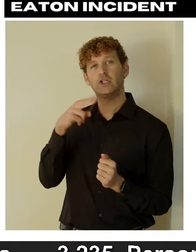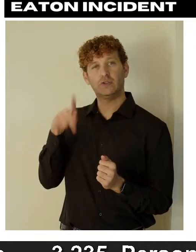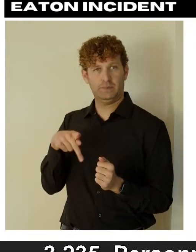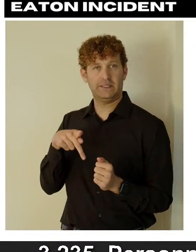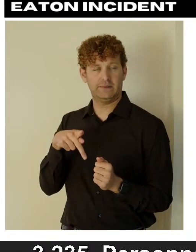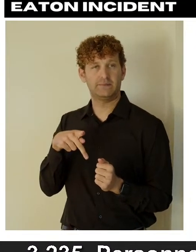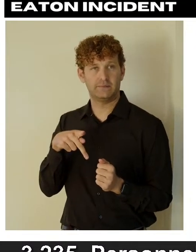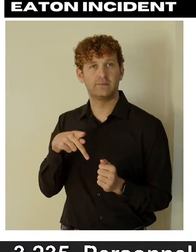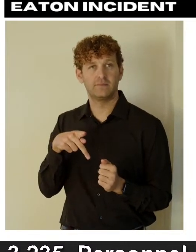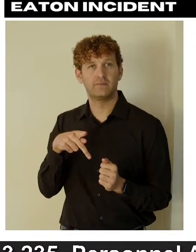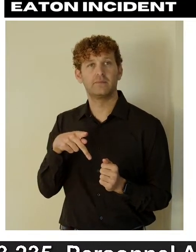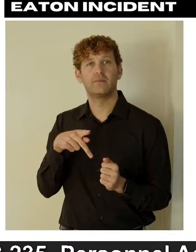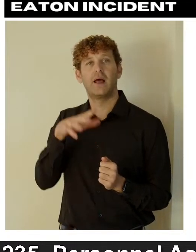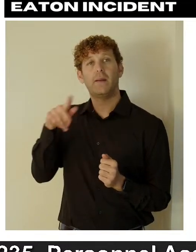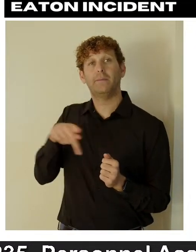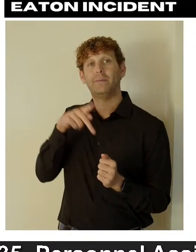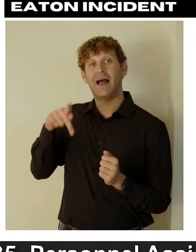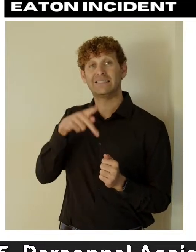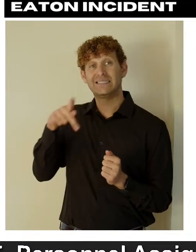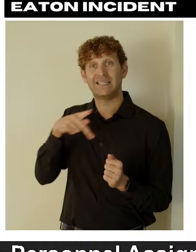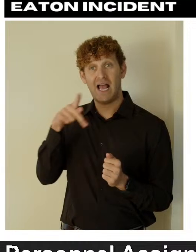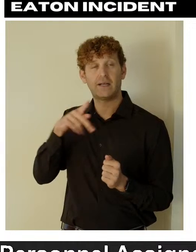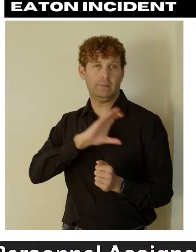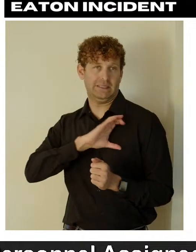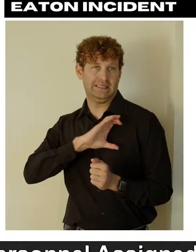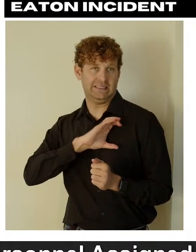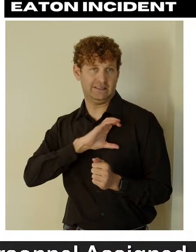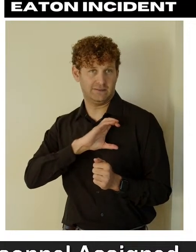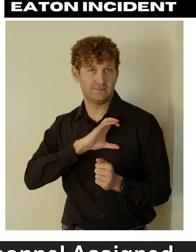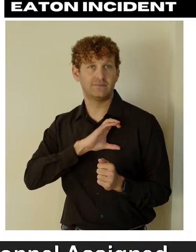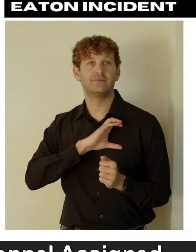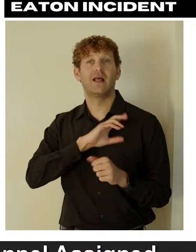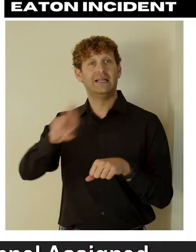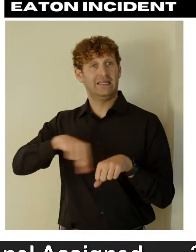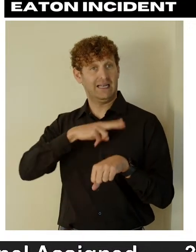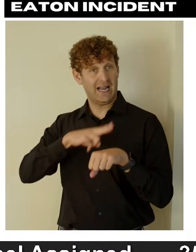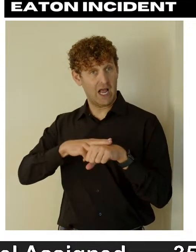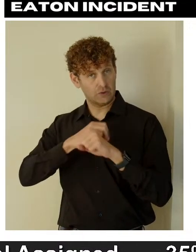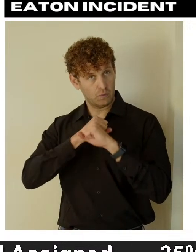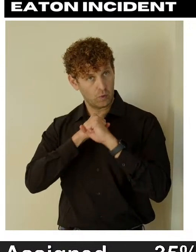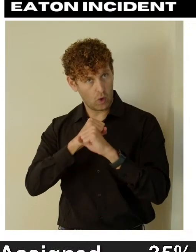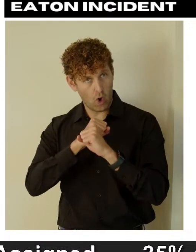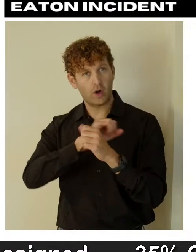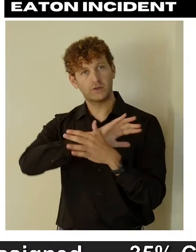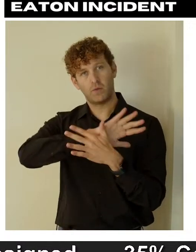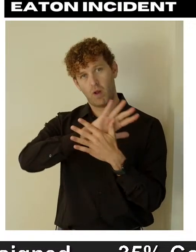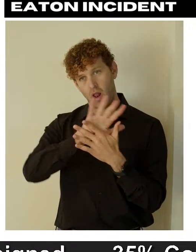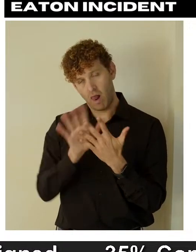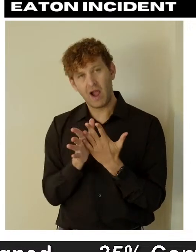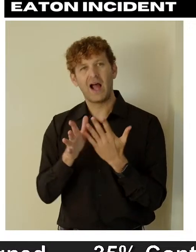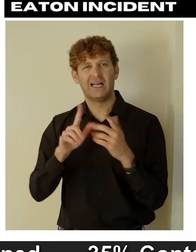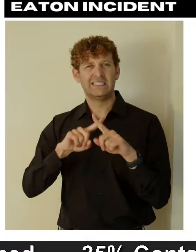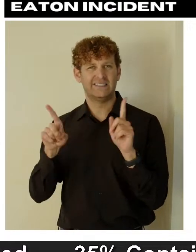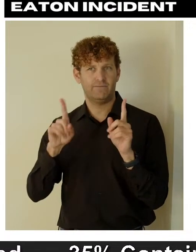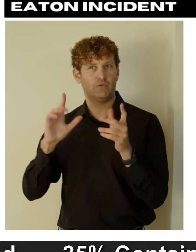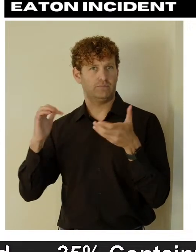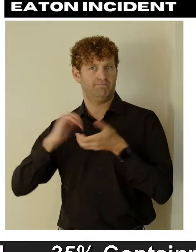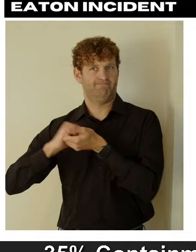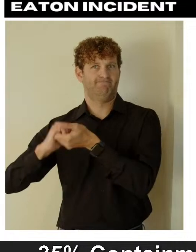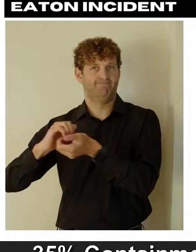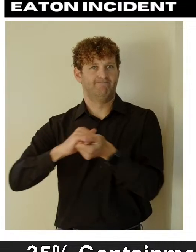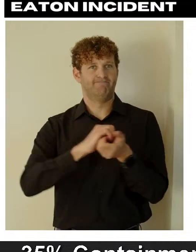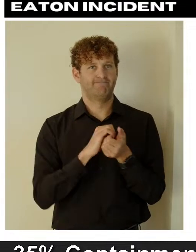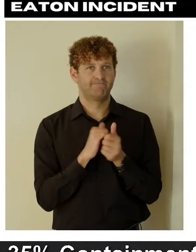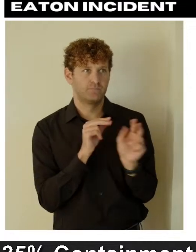PD, National Guards, and a lot of different agencies that are assisting with all of this.